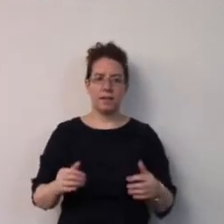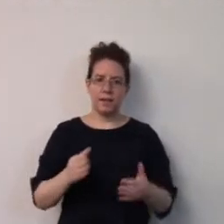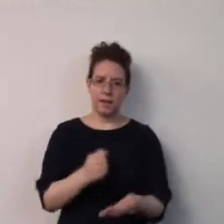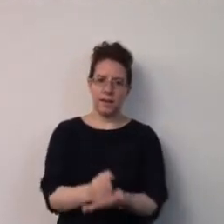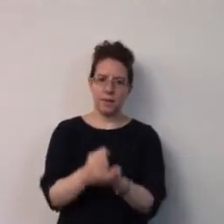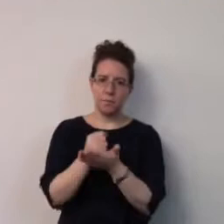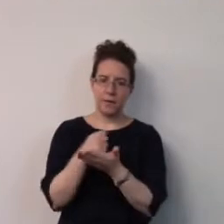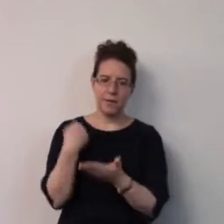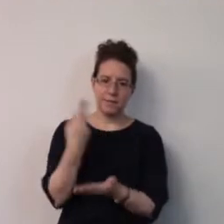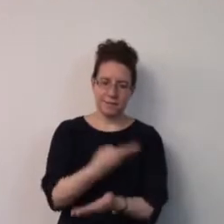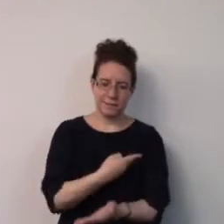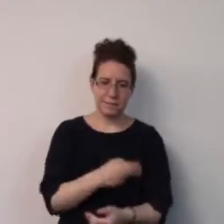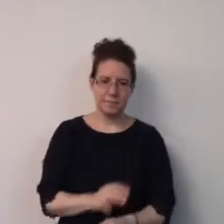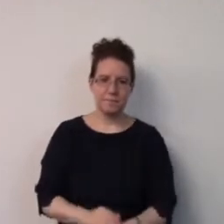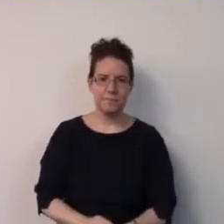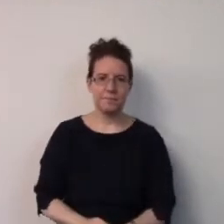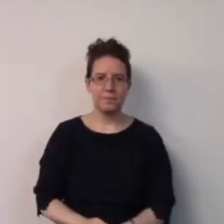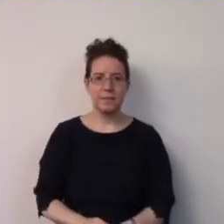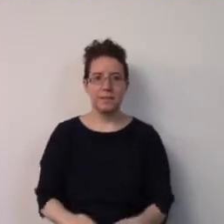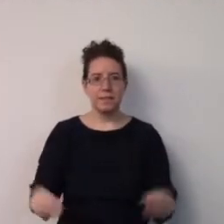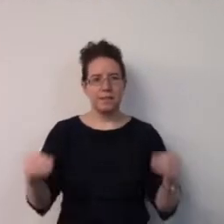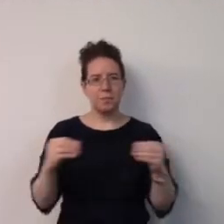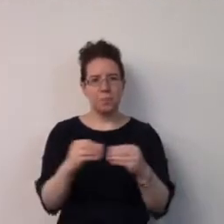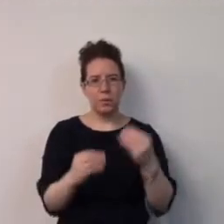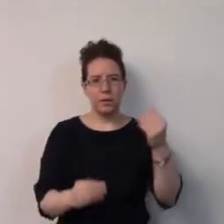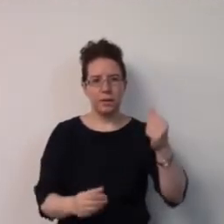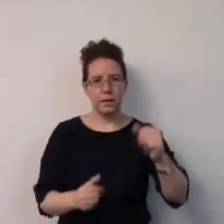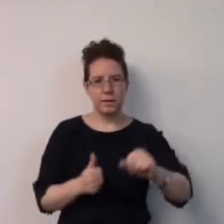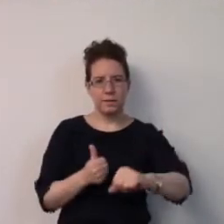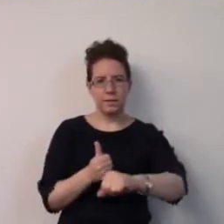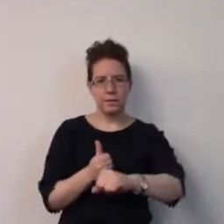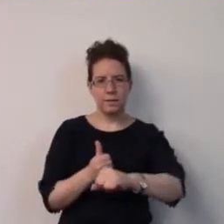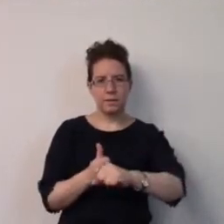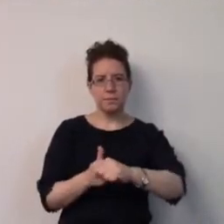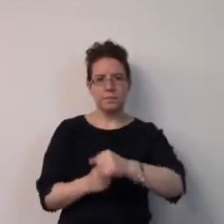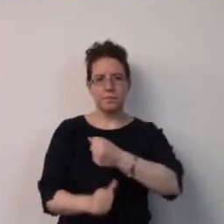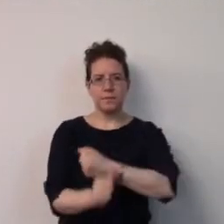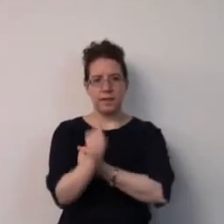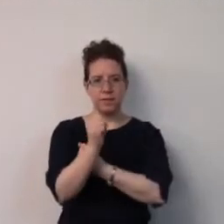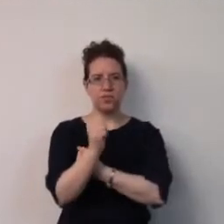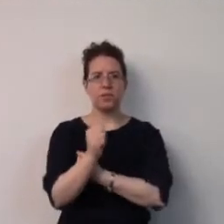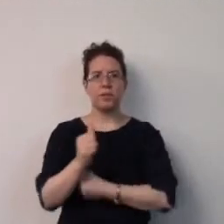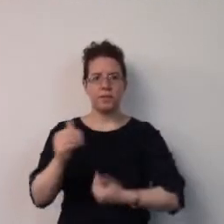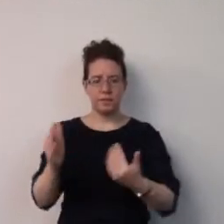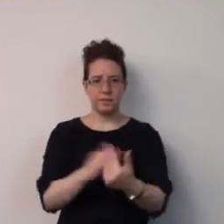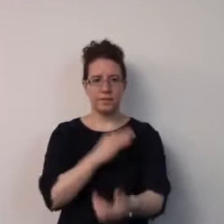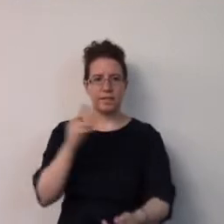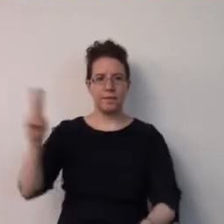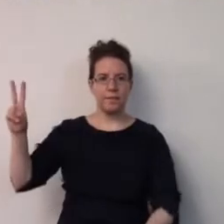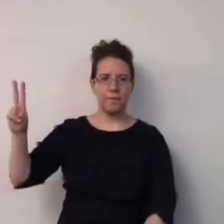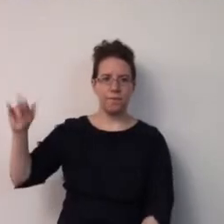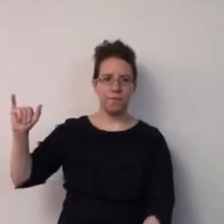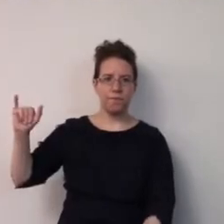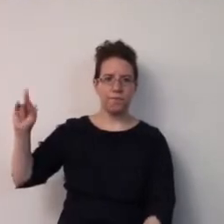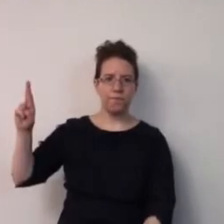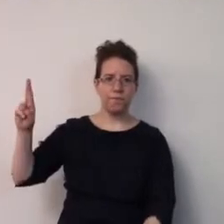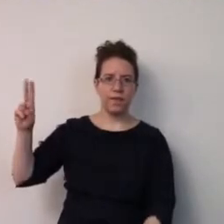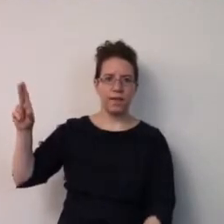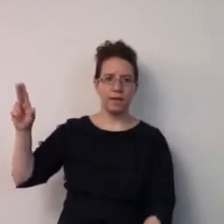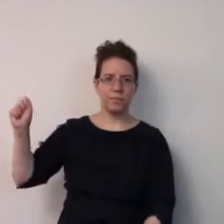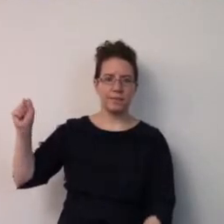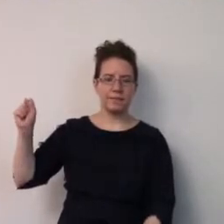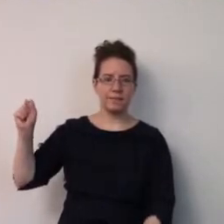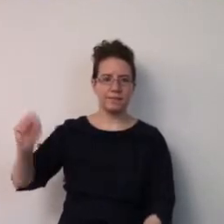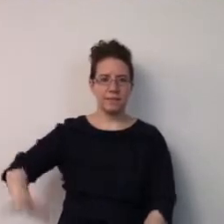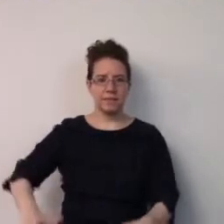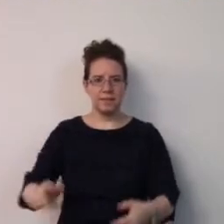on an often basis. There's different situations you're going to face in your life, and you're going to need to go to God and